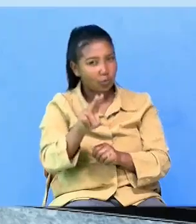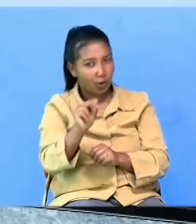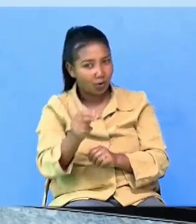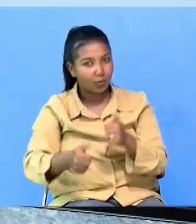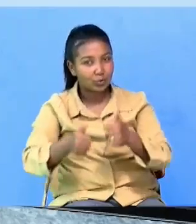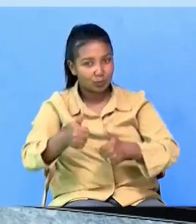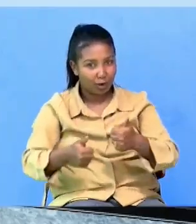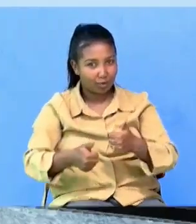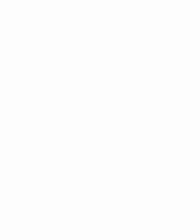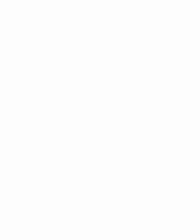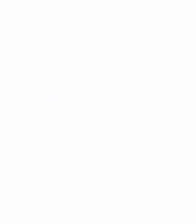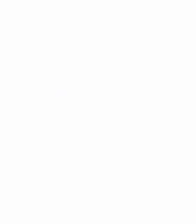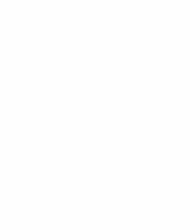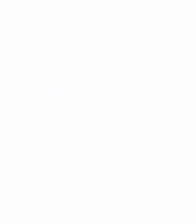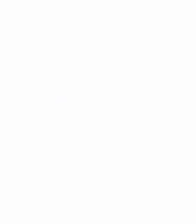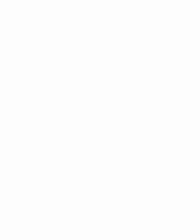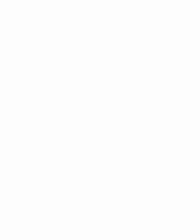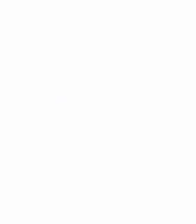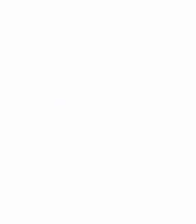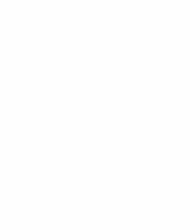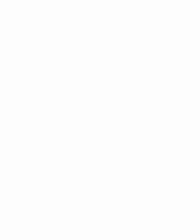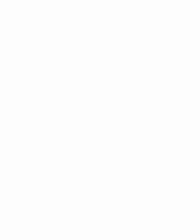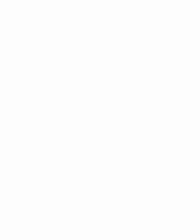tense? No.